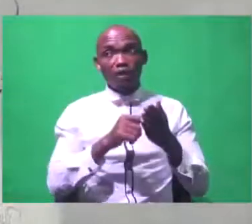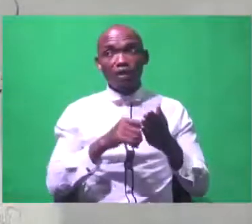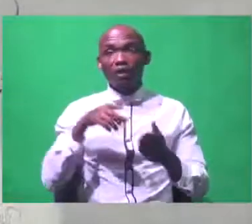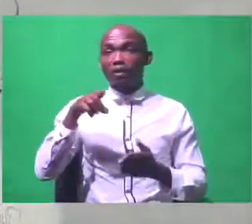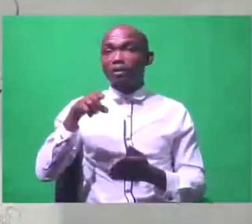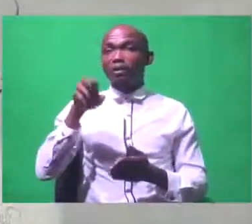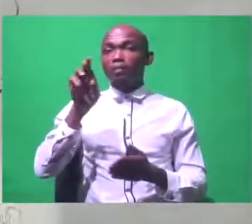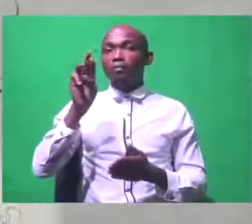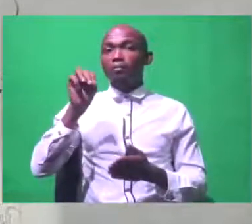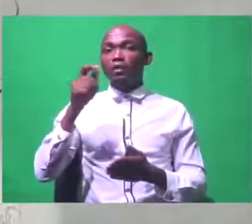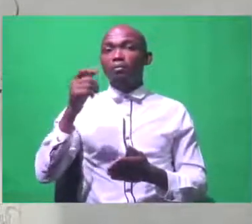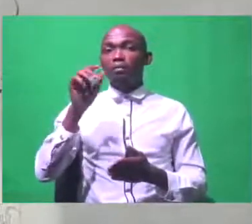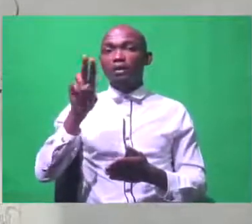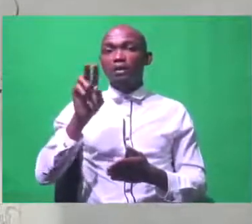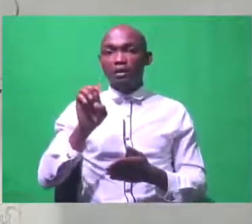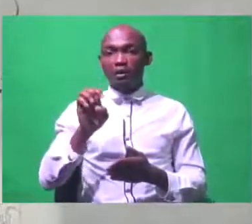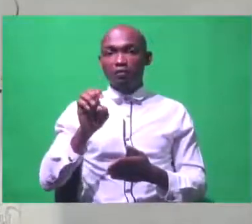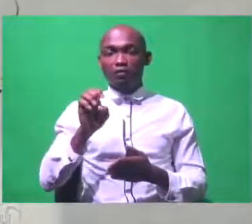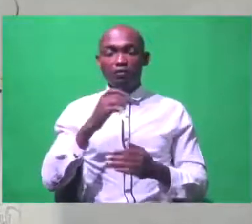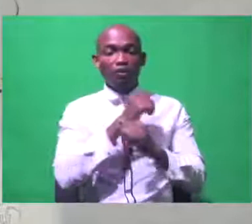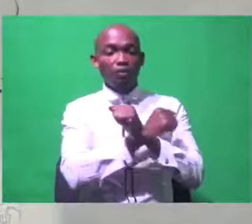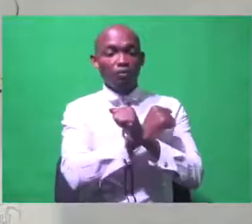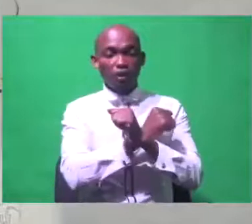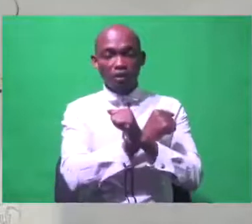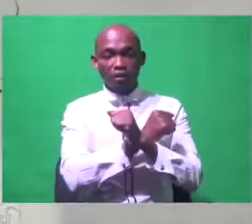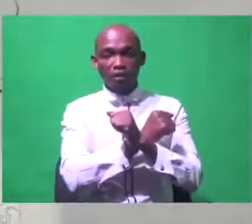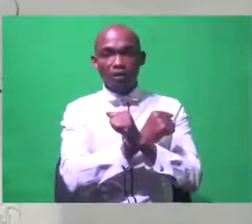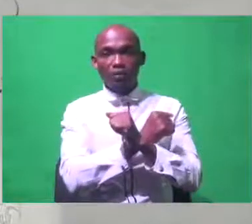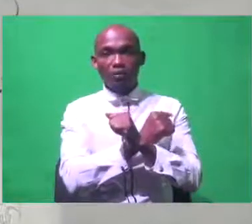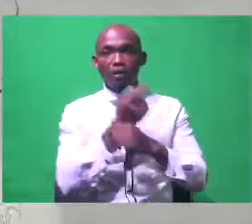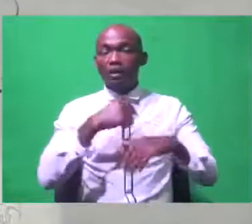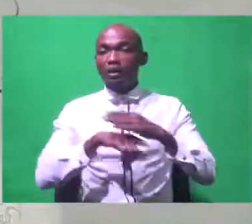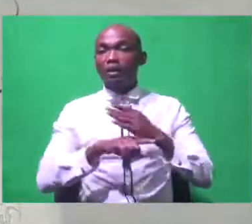primitive communalism as the first mode of